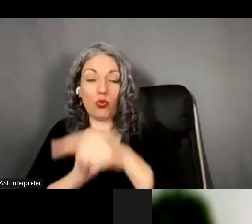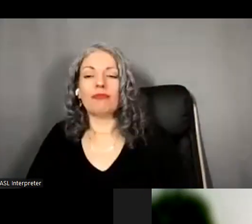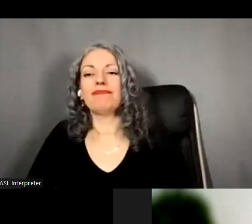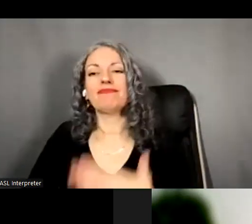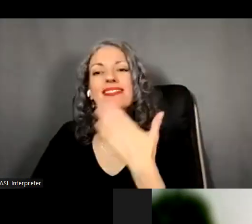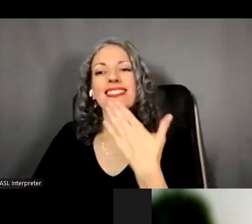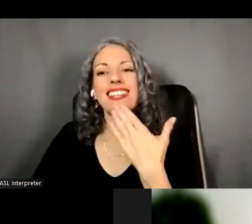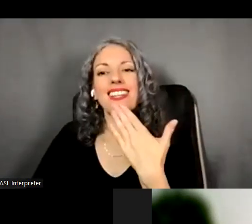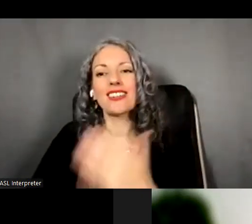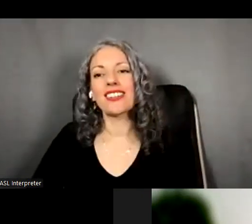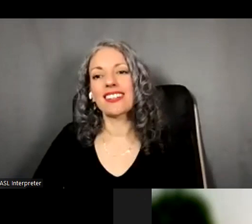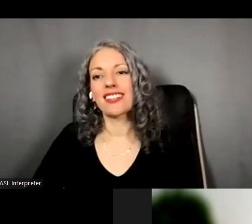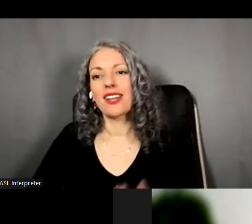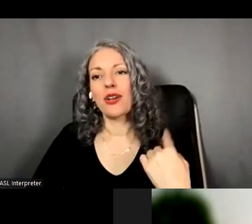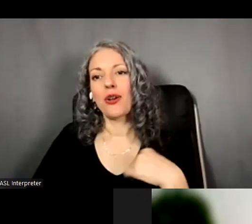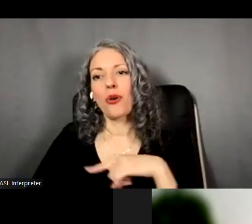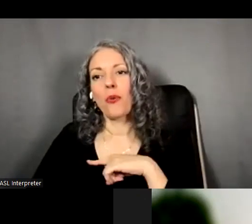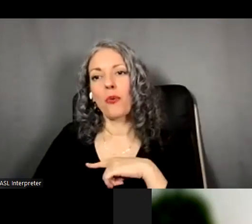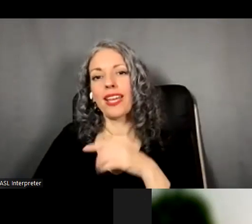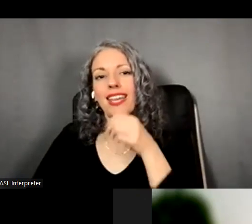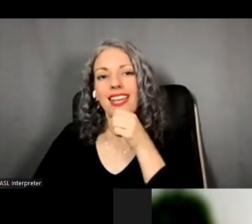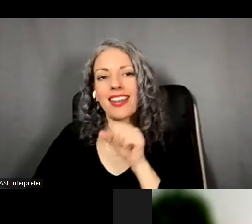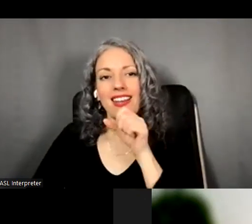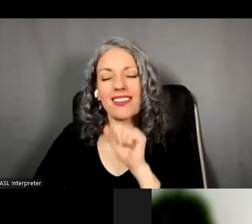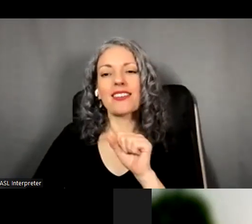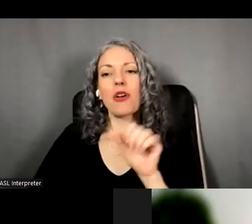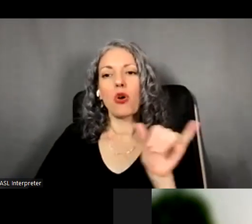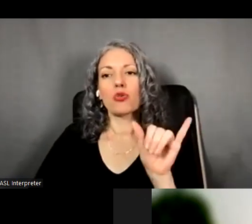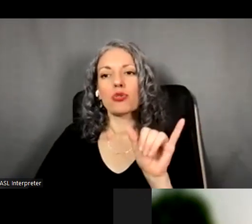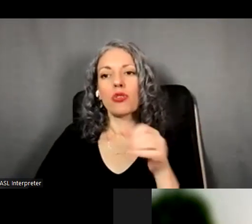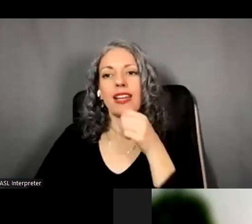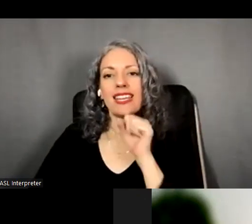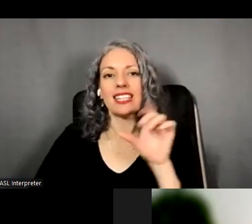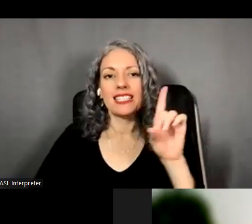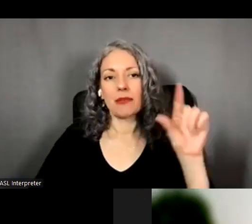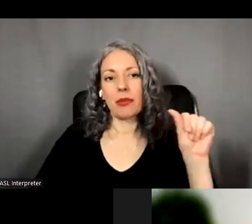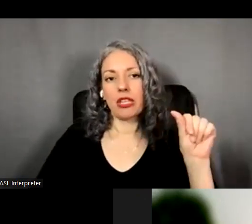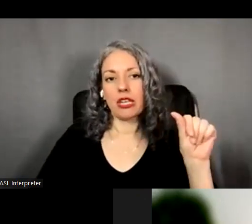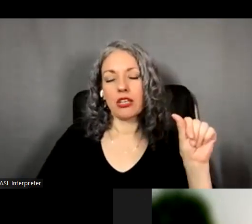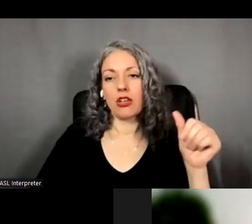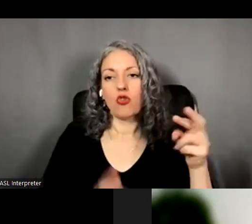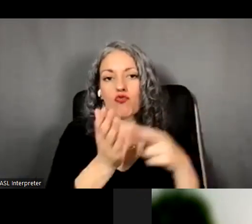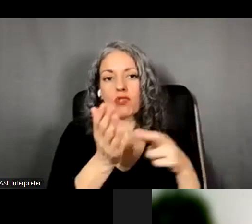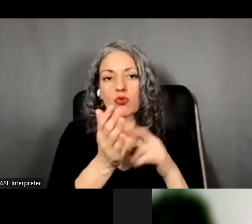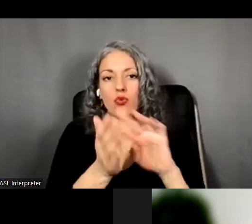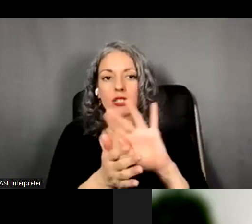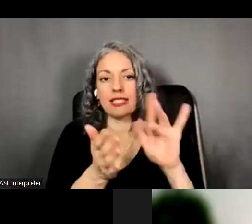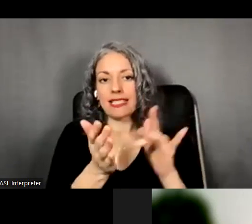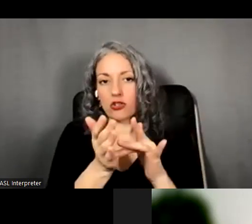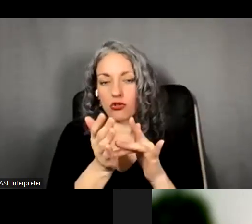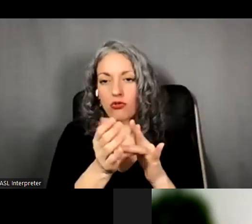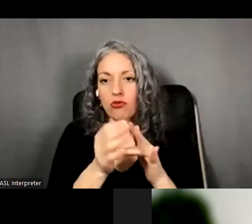Sarah. So we are an area agency on aging and also an aging and disability resource center. We